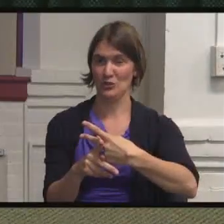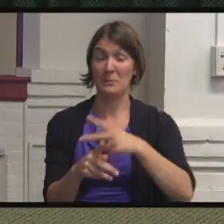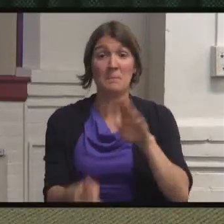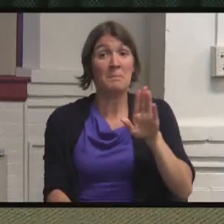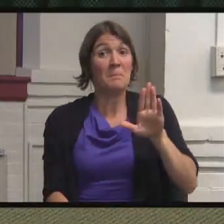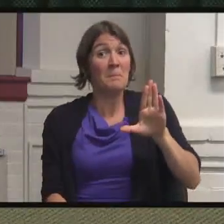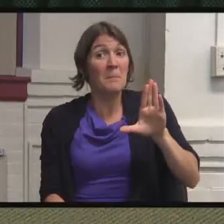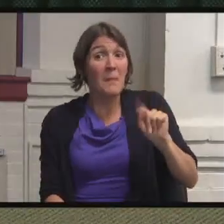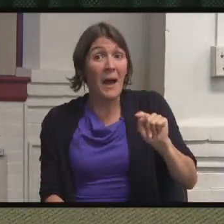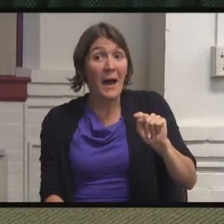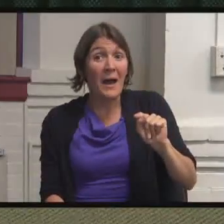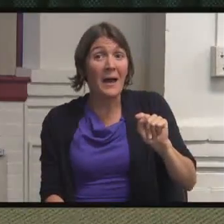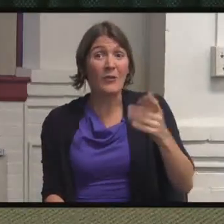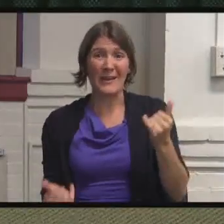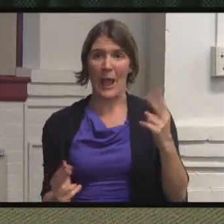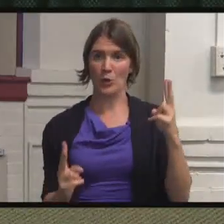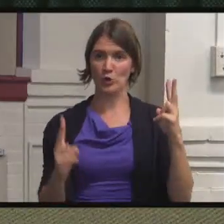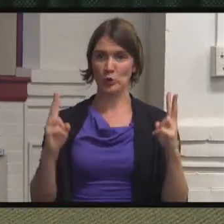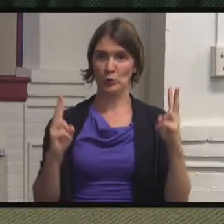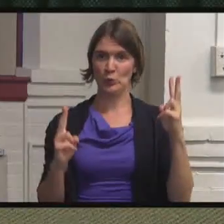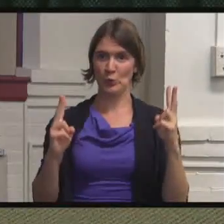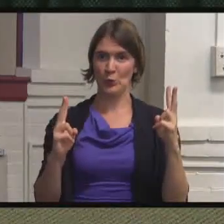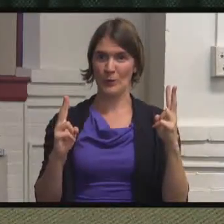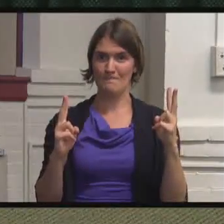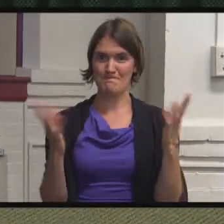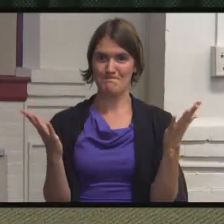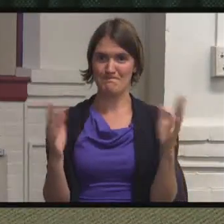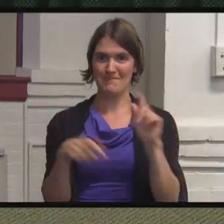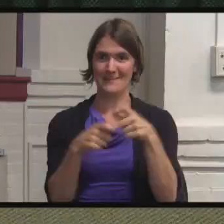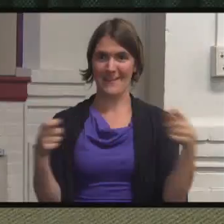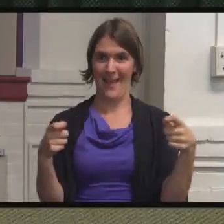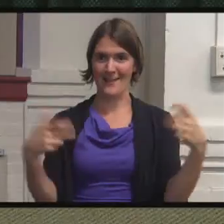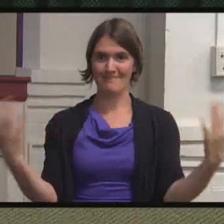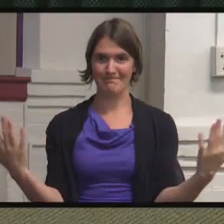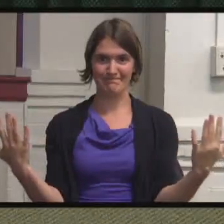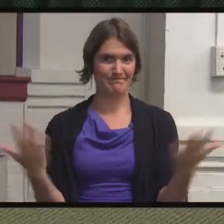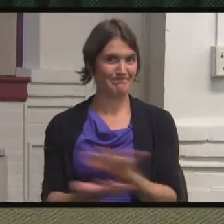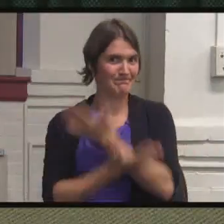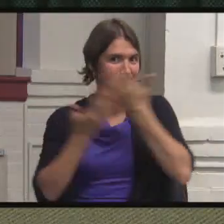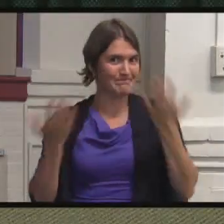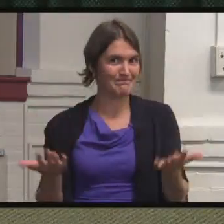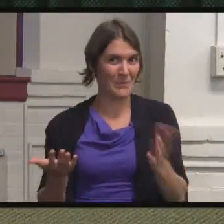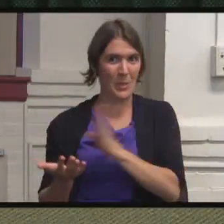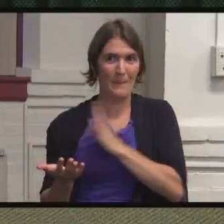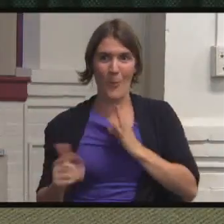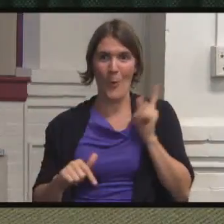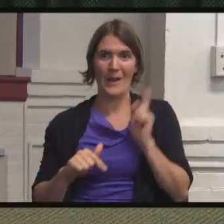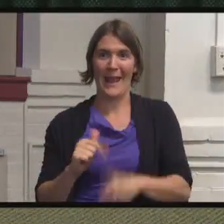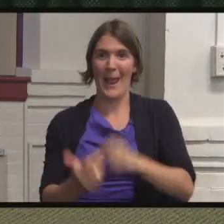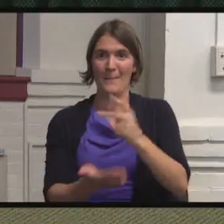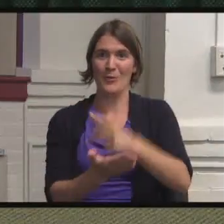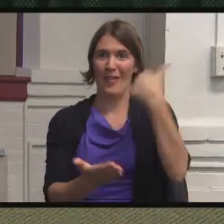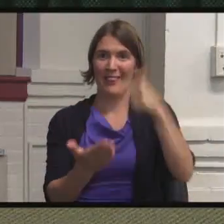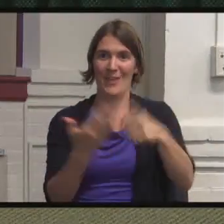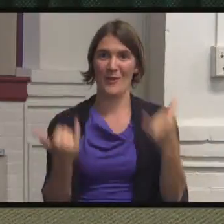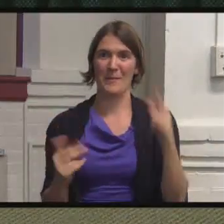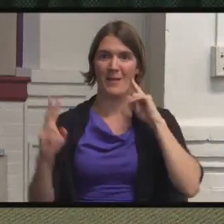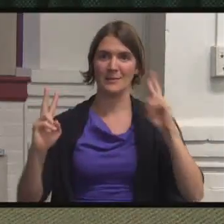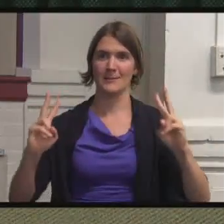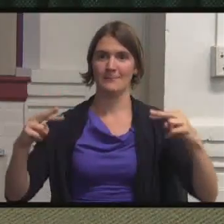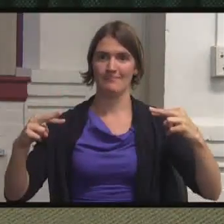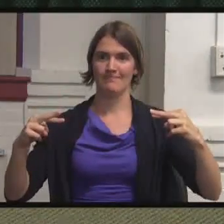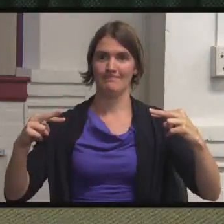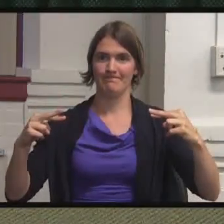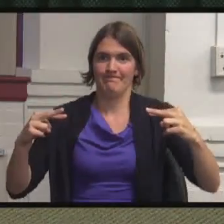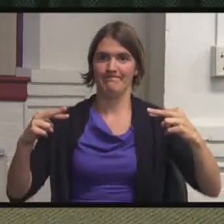But there's 2-2 right now. And so the board doesn't have really the ability to act to approve a letter at this point.